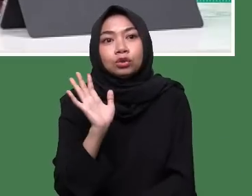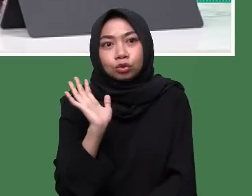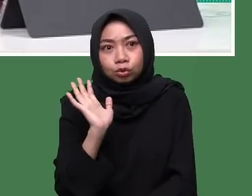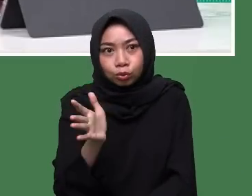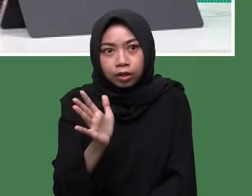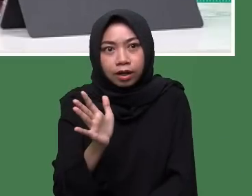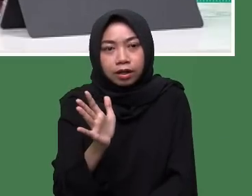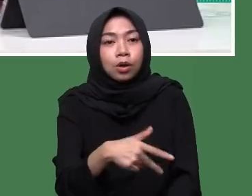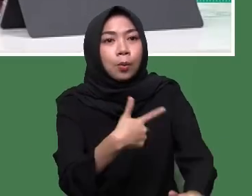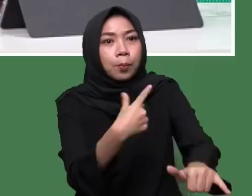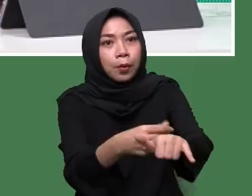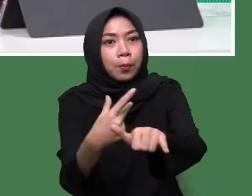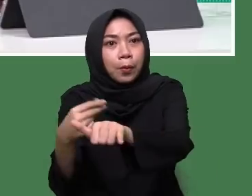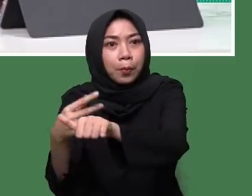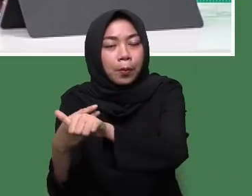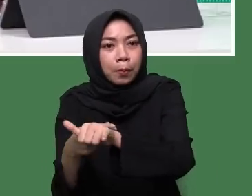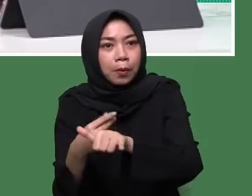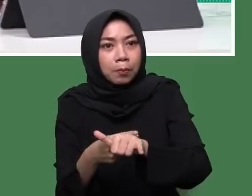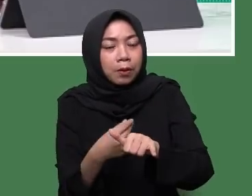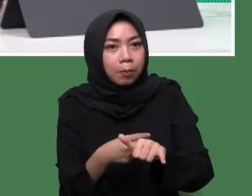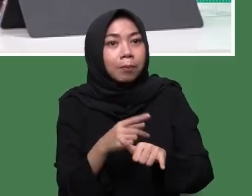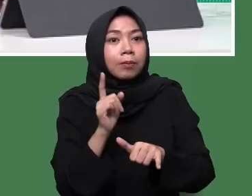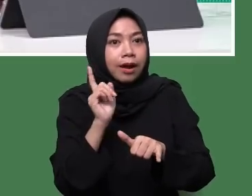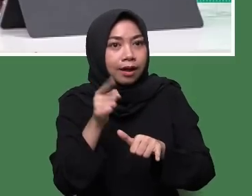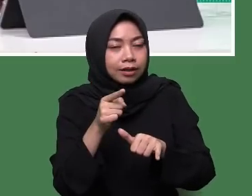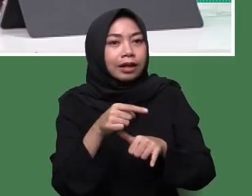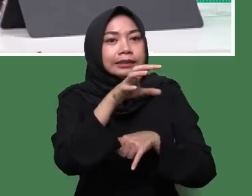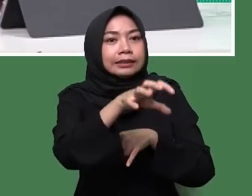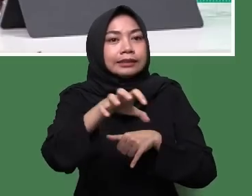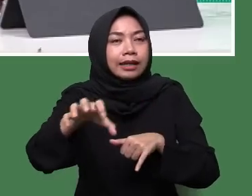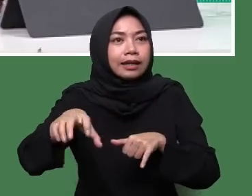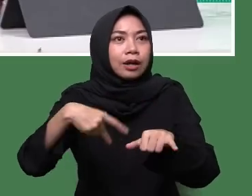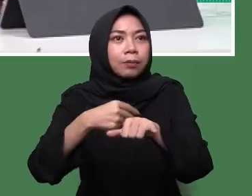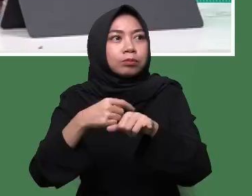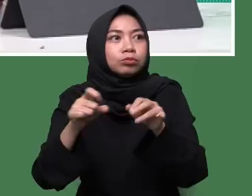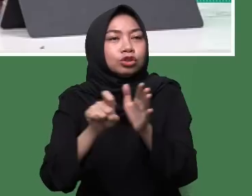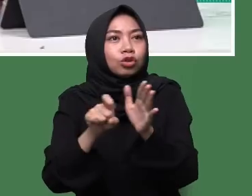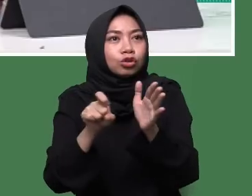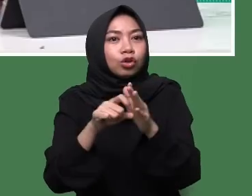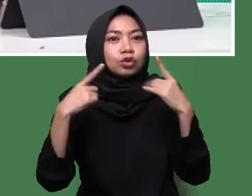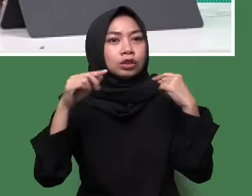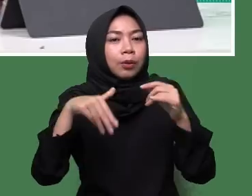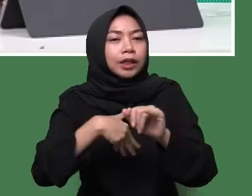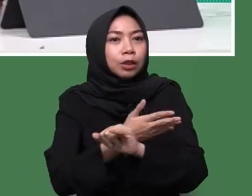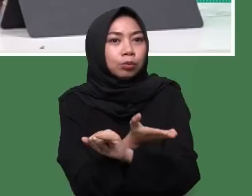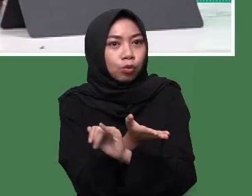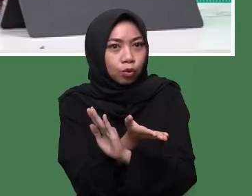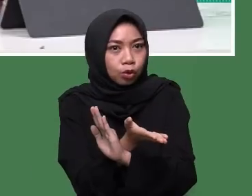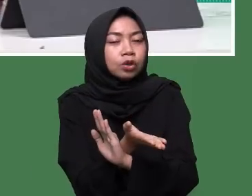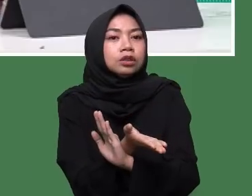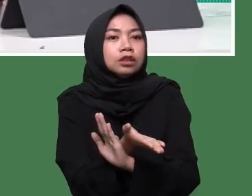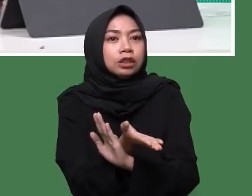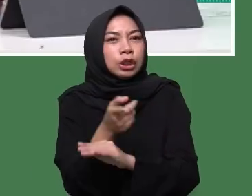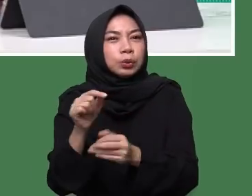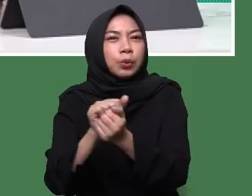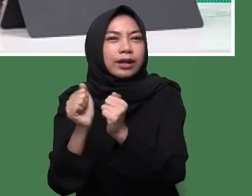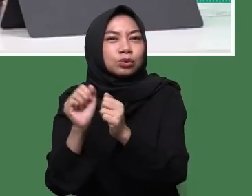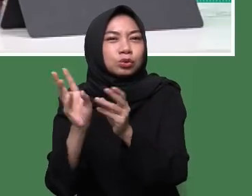injected some of them with the progress in some areas like East Java, where it's FMD is